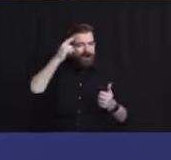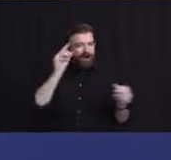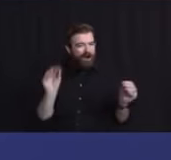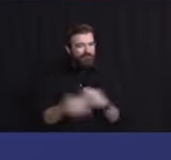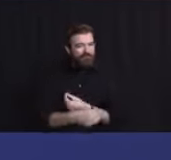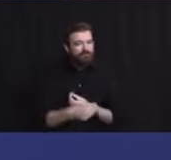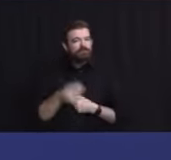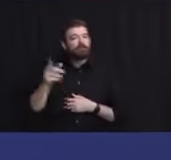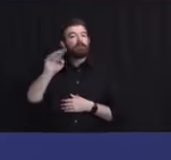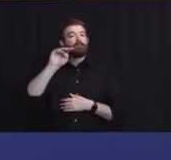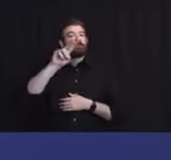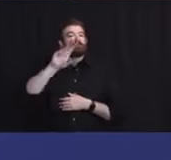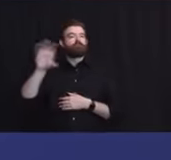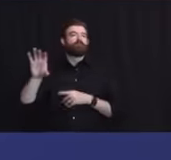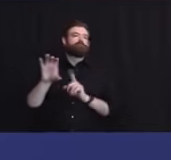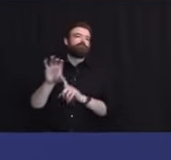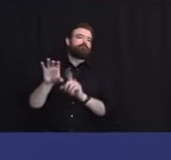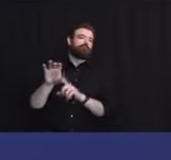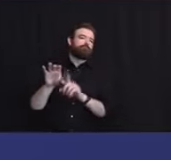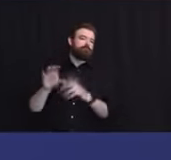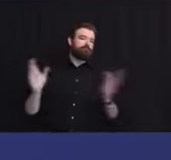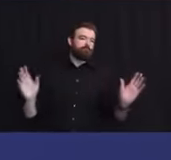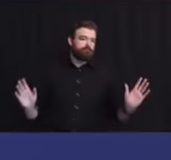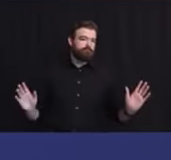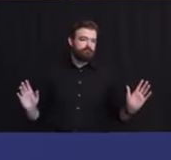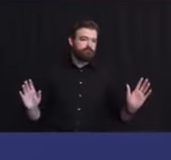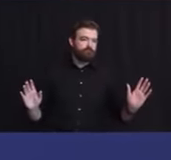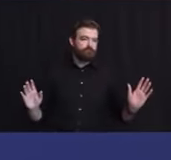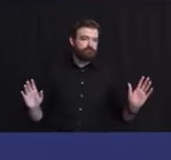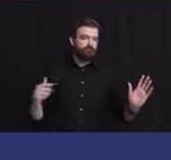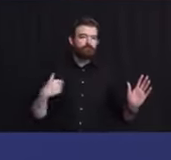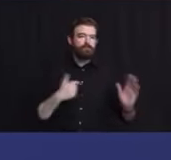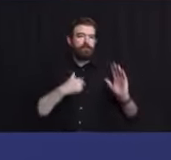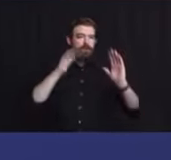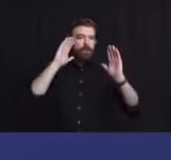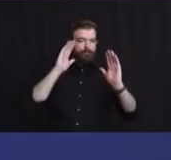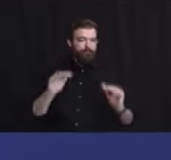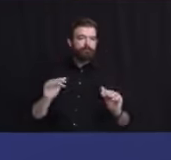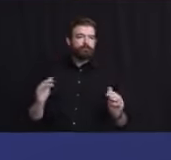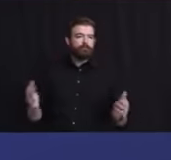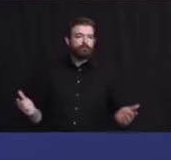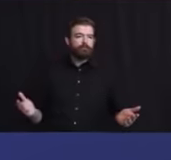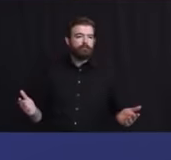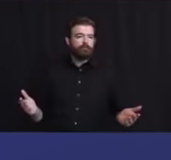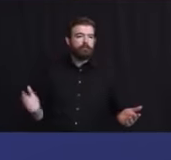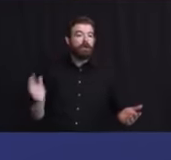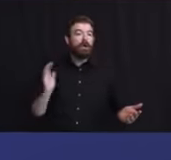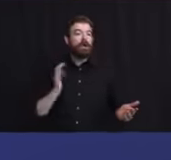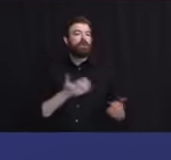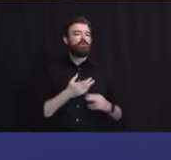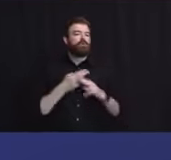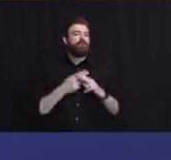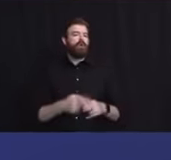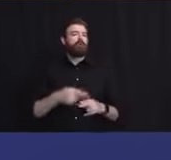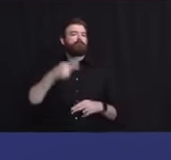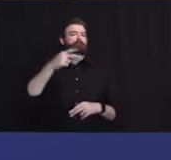to be the case. I would hope that we will be able to bring these public health emergencies that we have to extend every